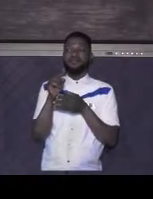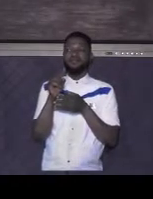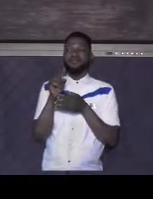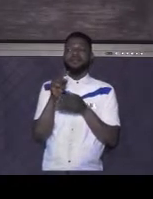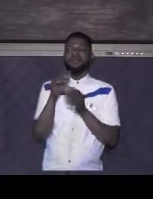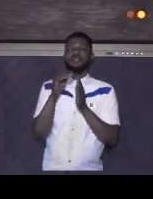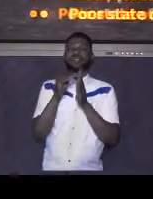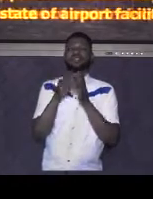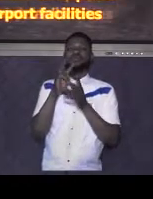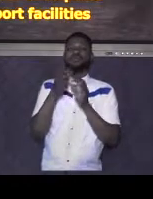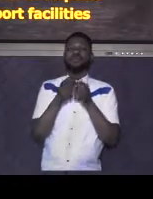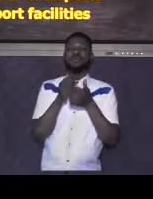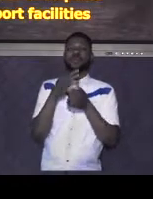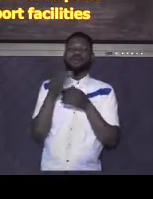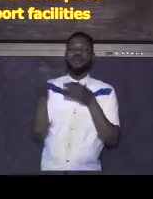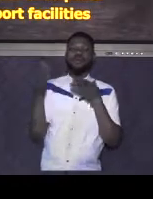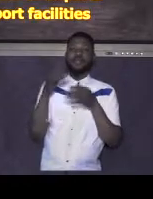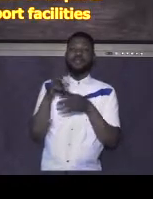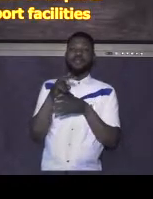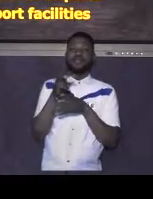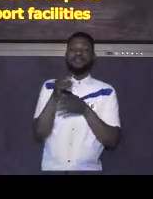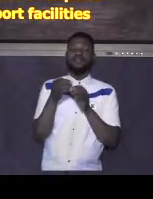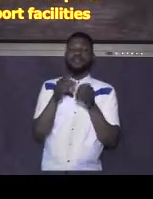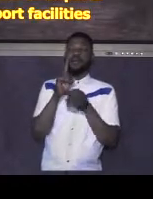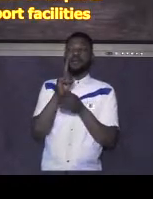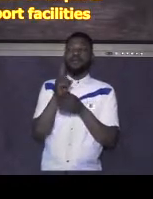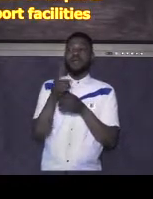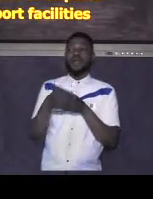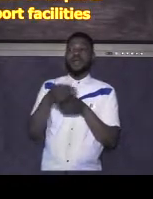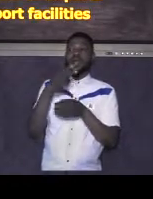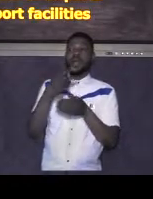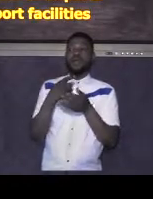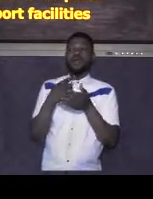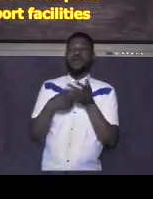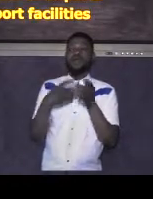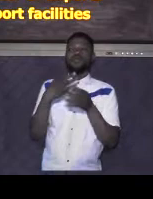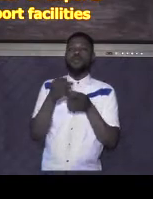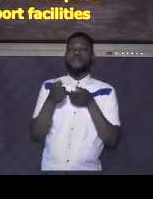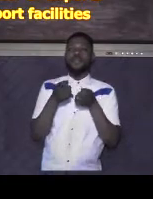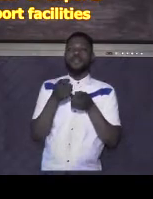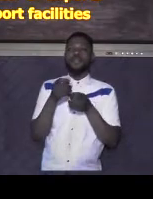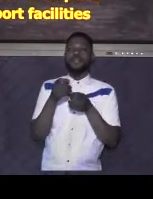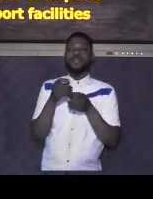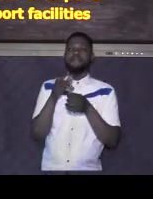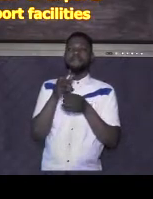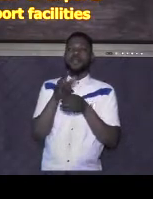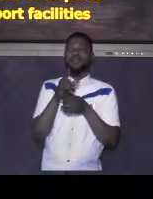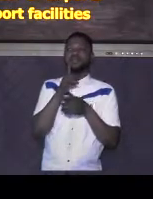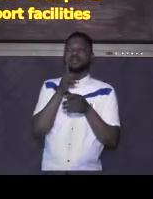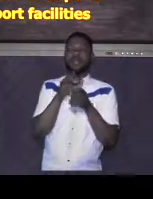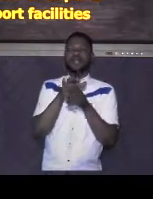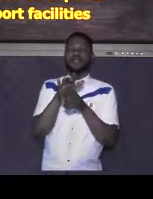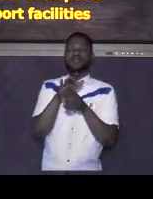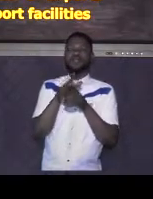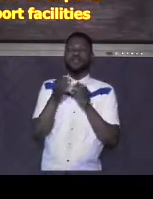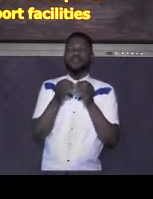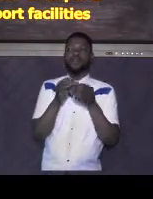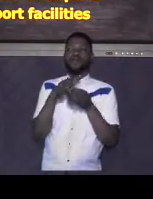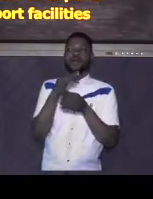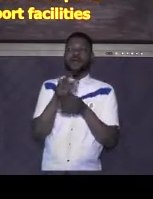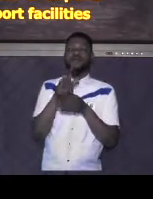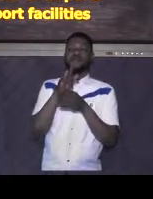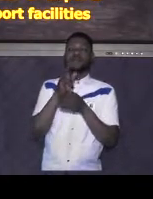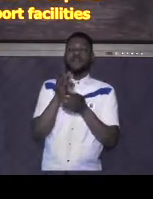Mark. State 2 problems of air transportation: 1. High cost of maintaining planes,